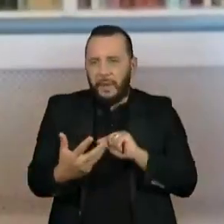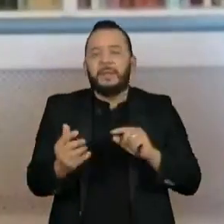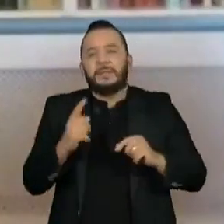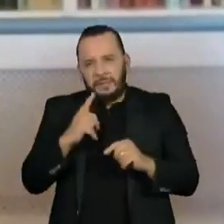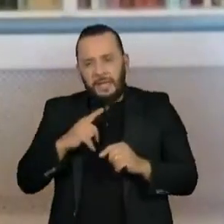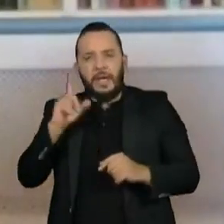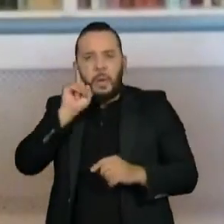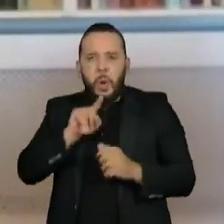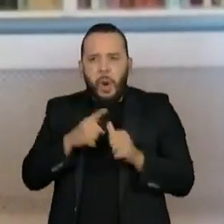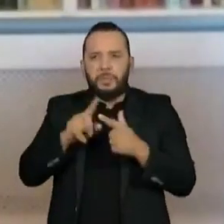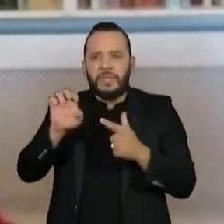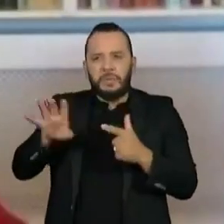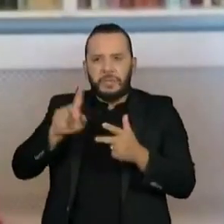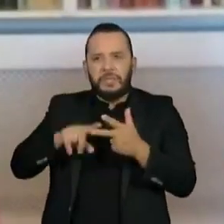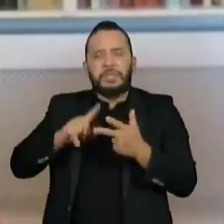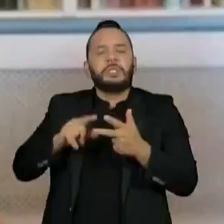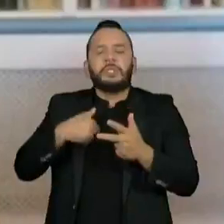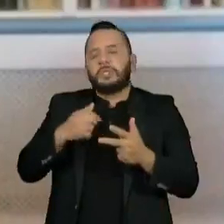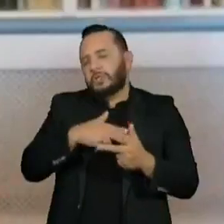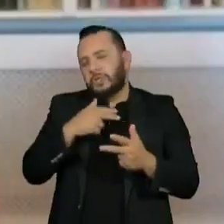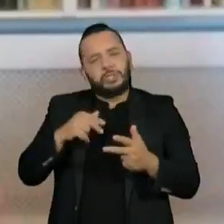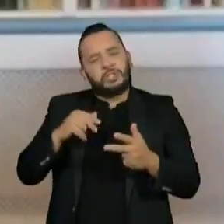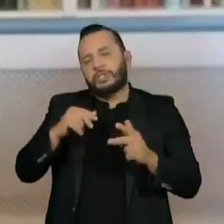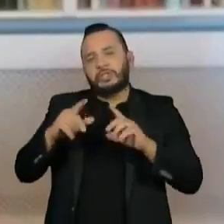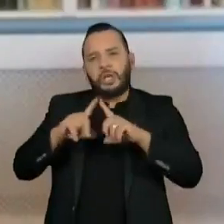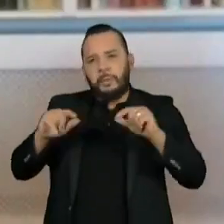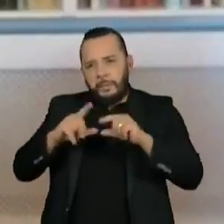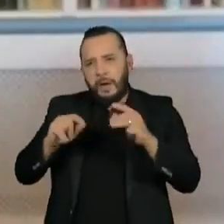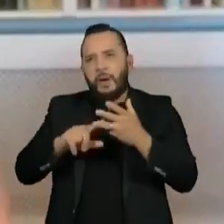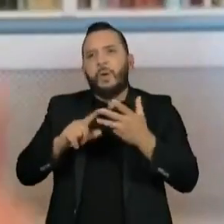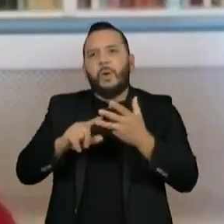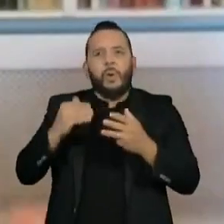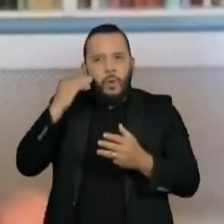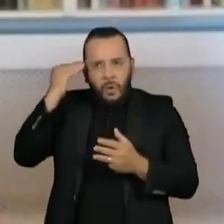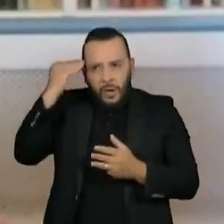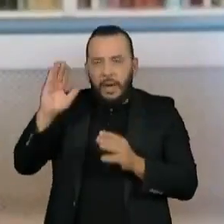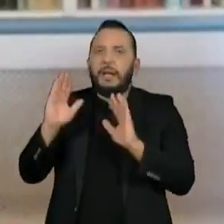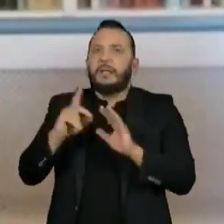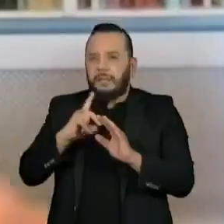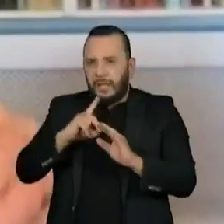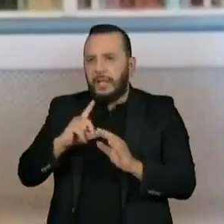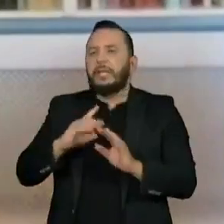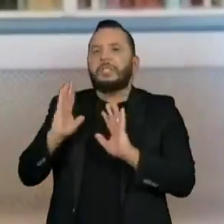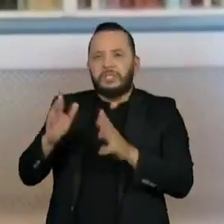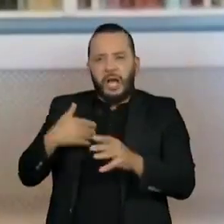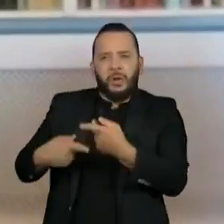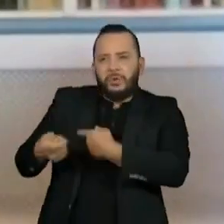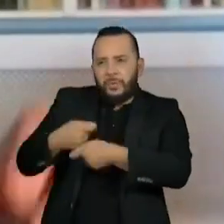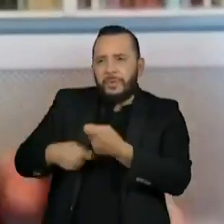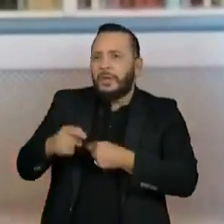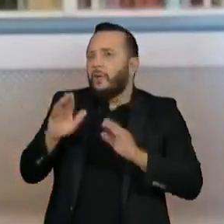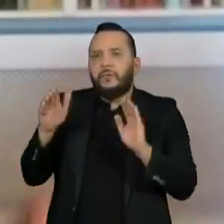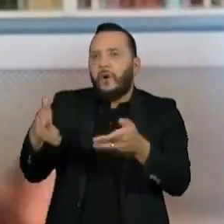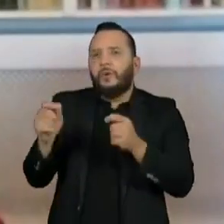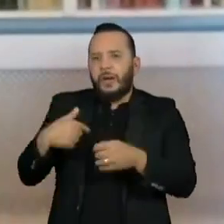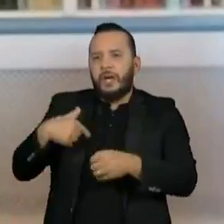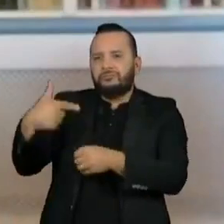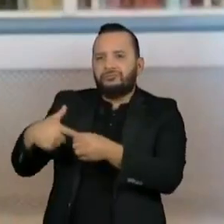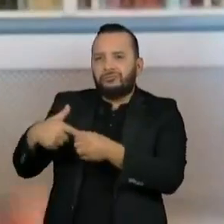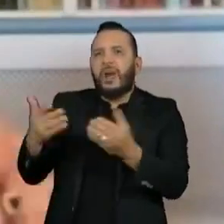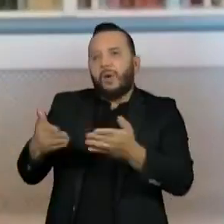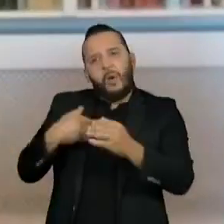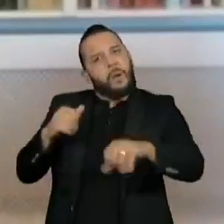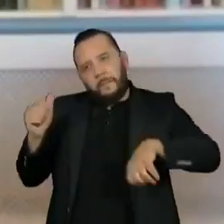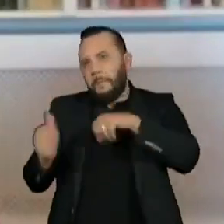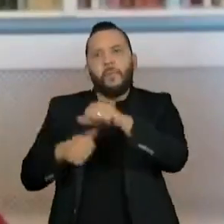know Europe, the United States Japan, Korea, etc. We built our economies on fossil fuel. Now we have to wean ourselves off very fast with just